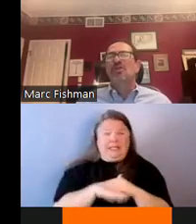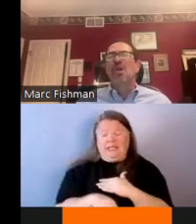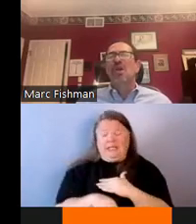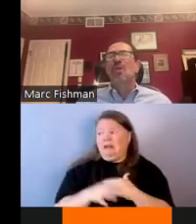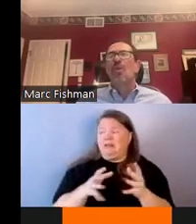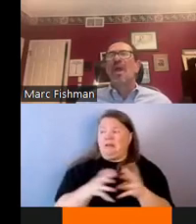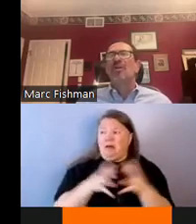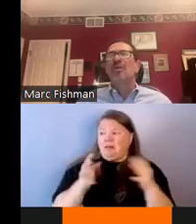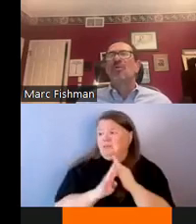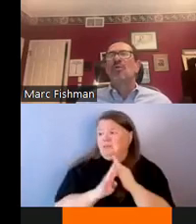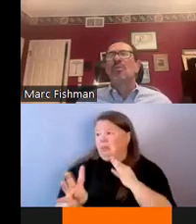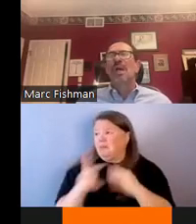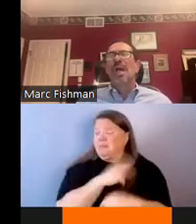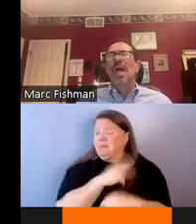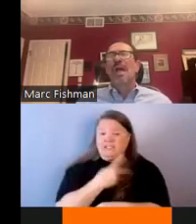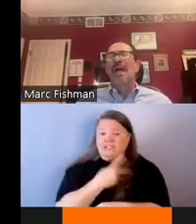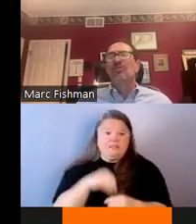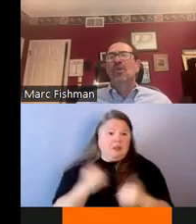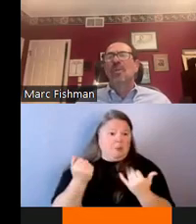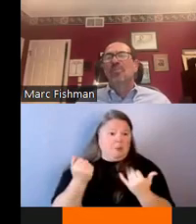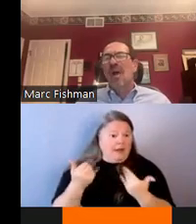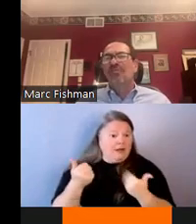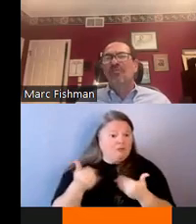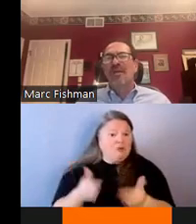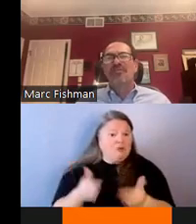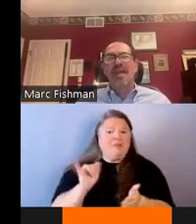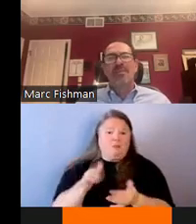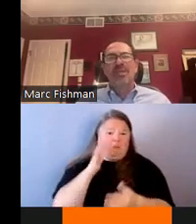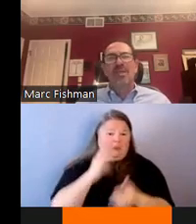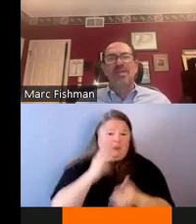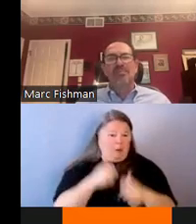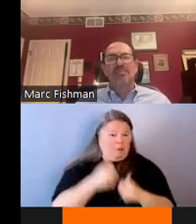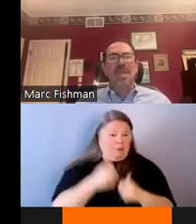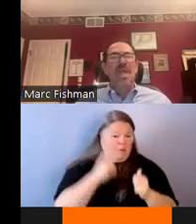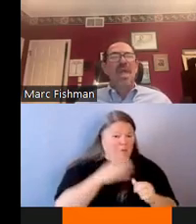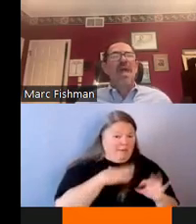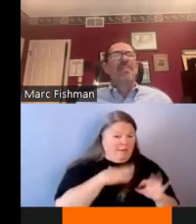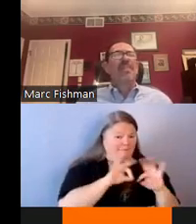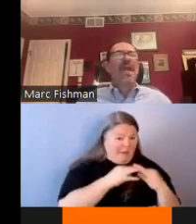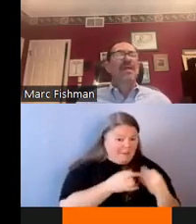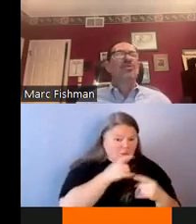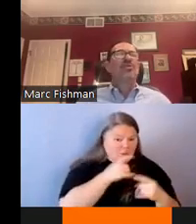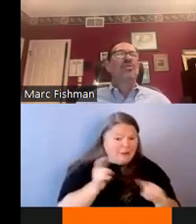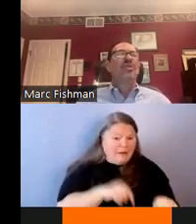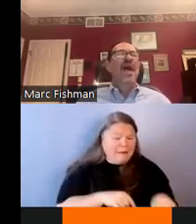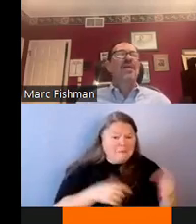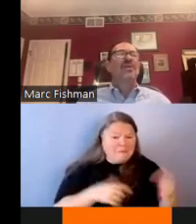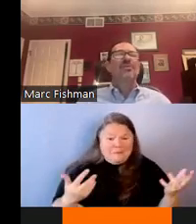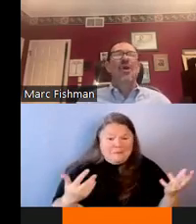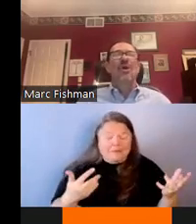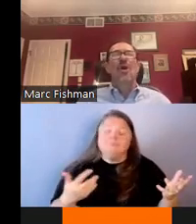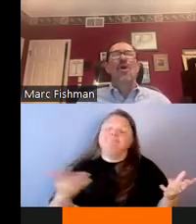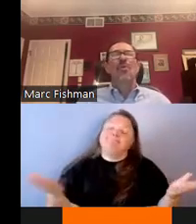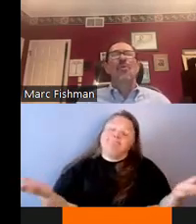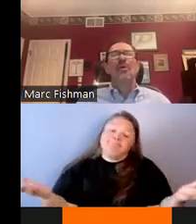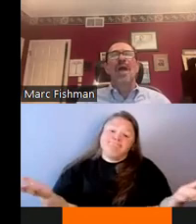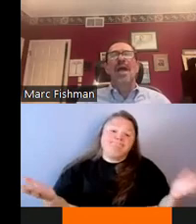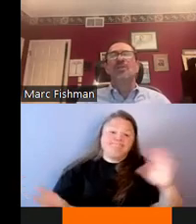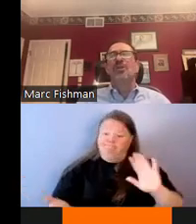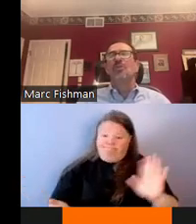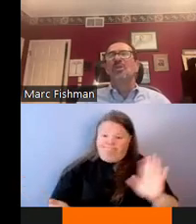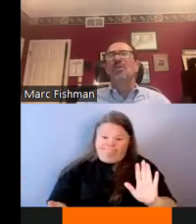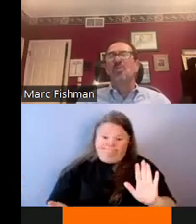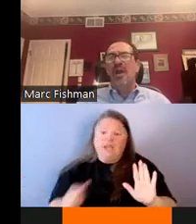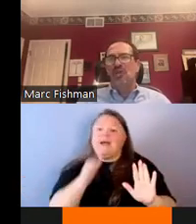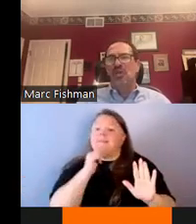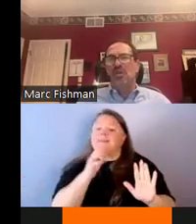these patients in the waiting room, and that's going to be a problem for my families. And the answer to that is, no. We're